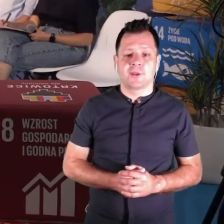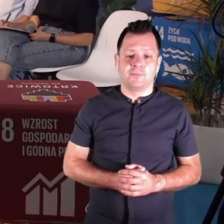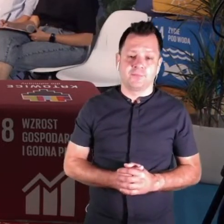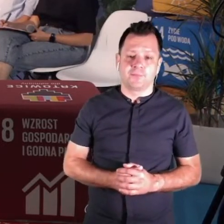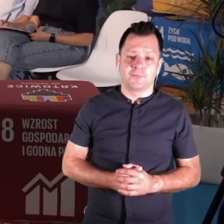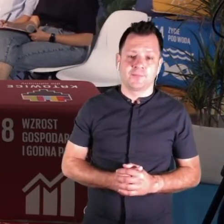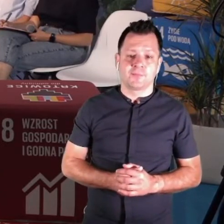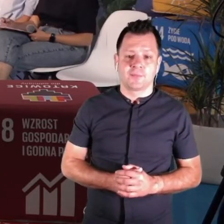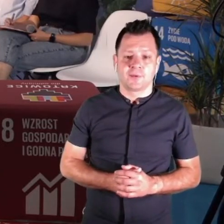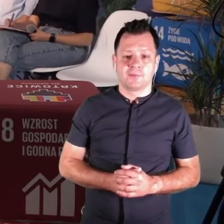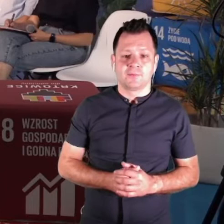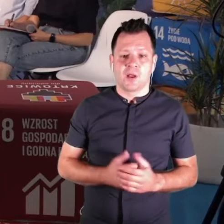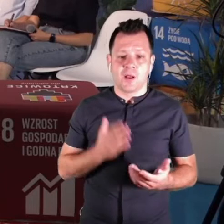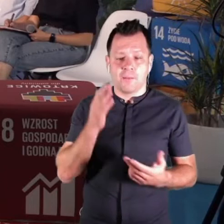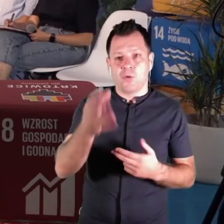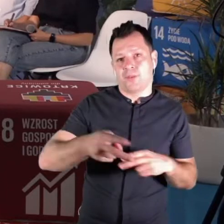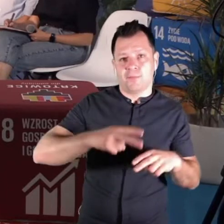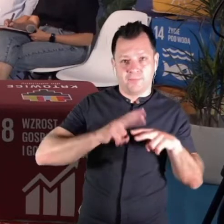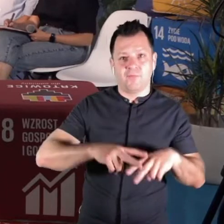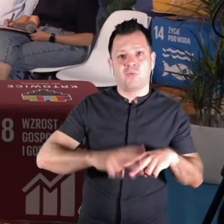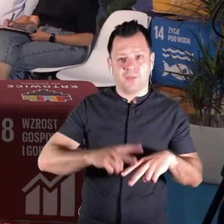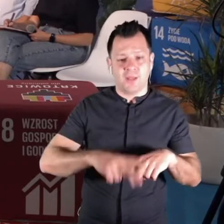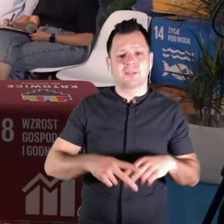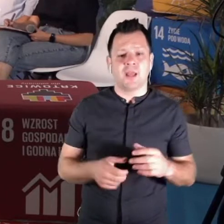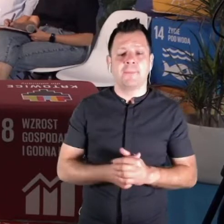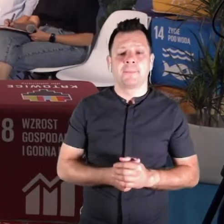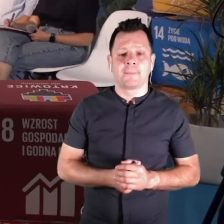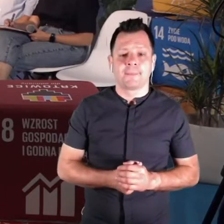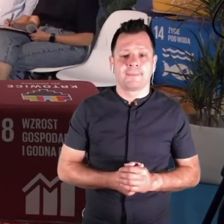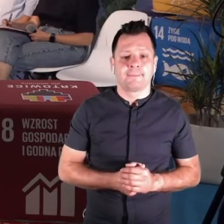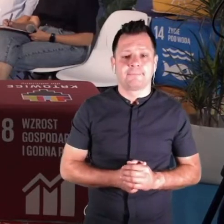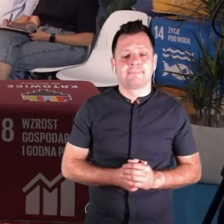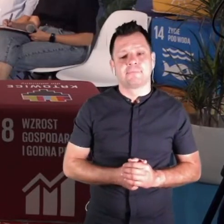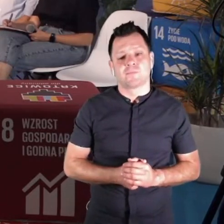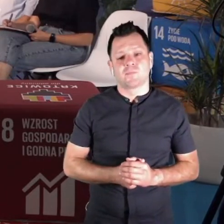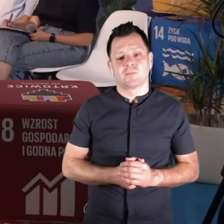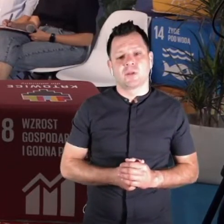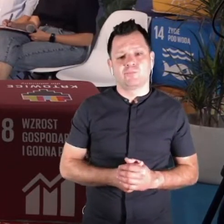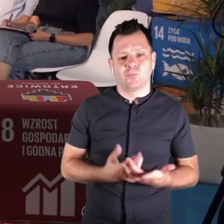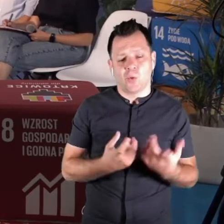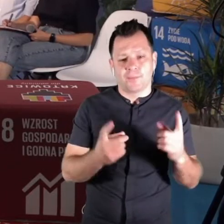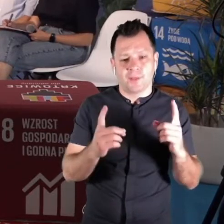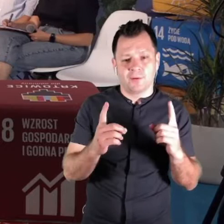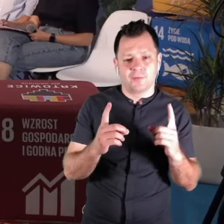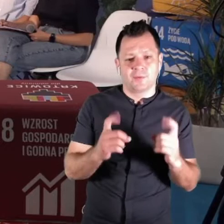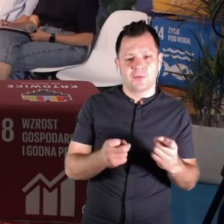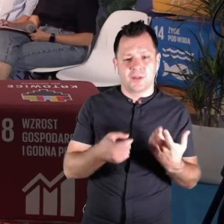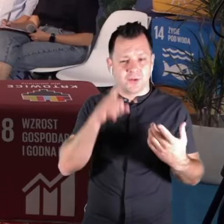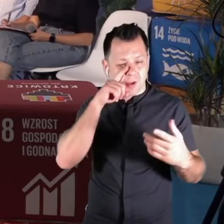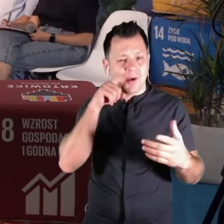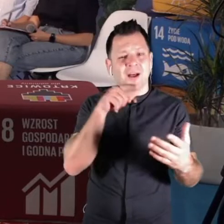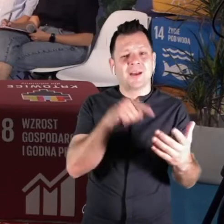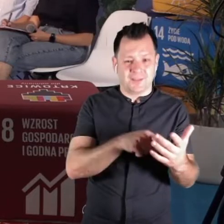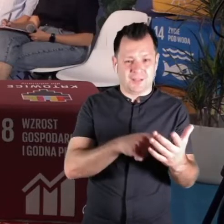Public Participation and Analysis Department. So the idea of boosting those public